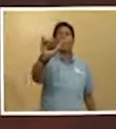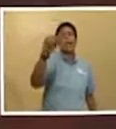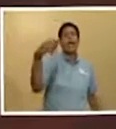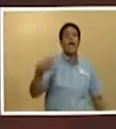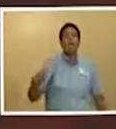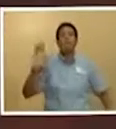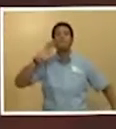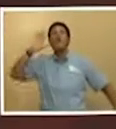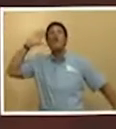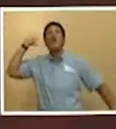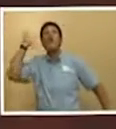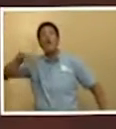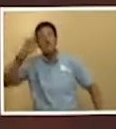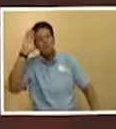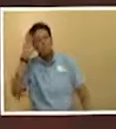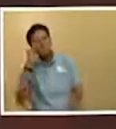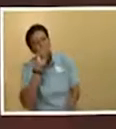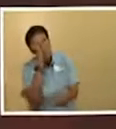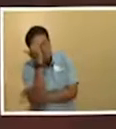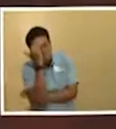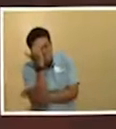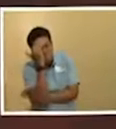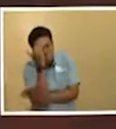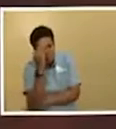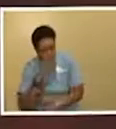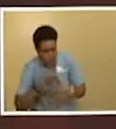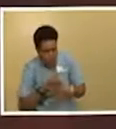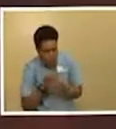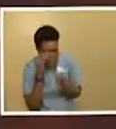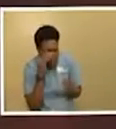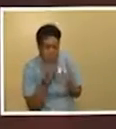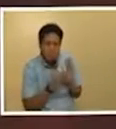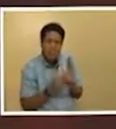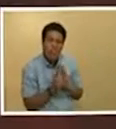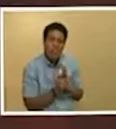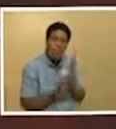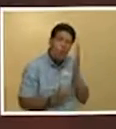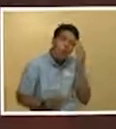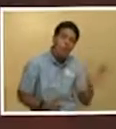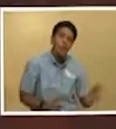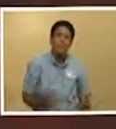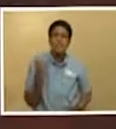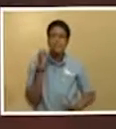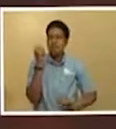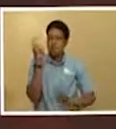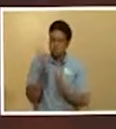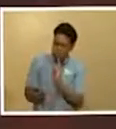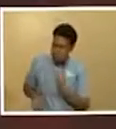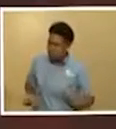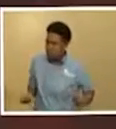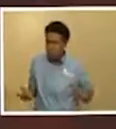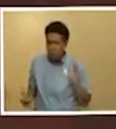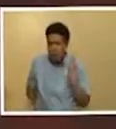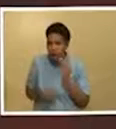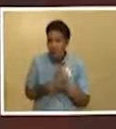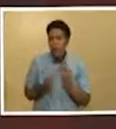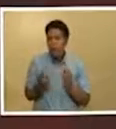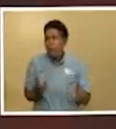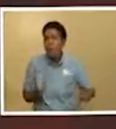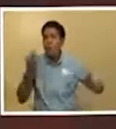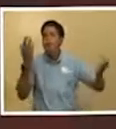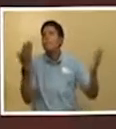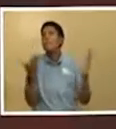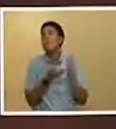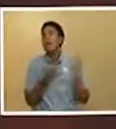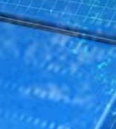then everyone will be aware of the contents of the bill. And if any changes are to be made or recommended, that